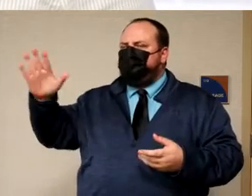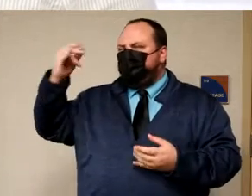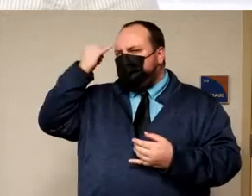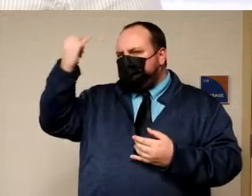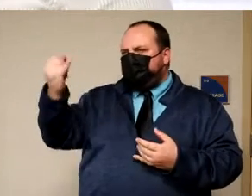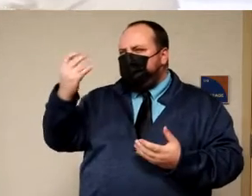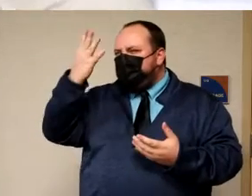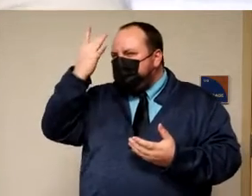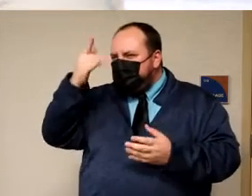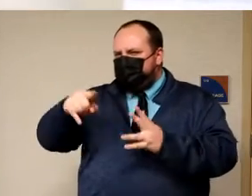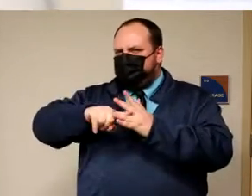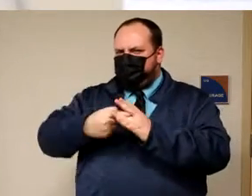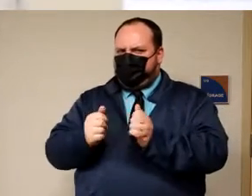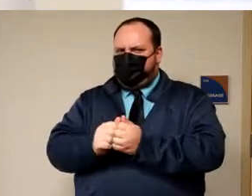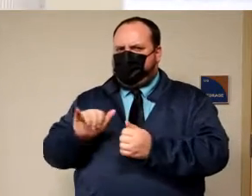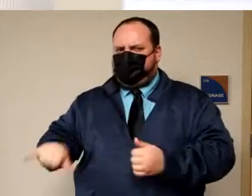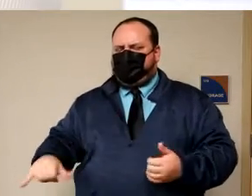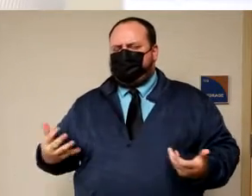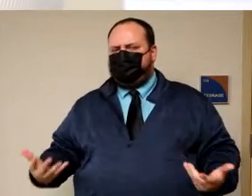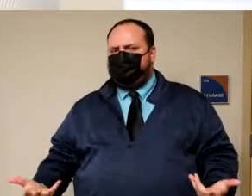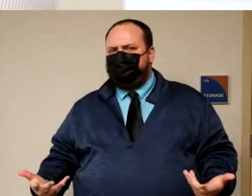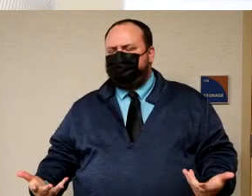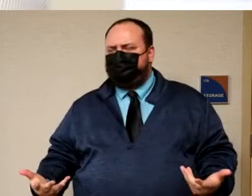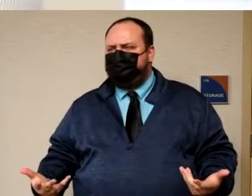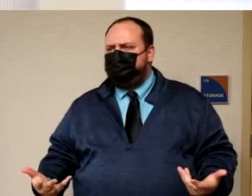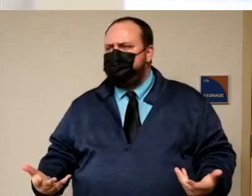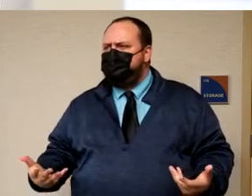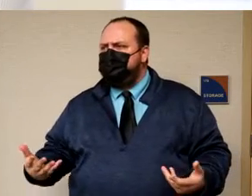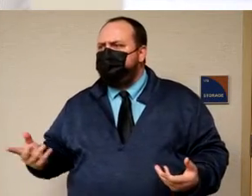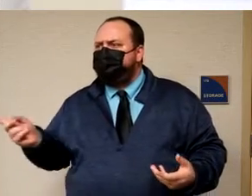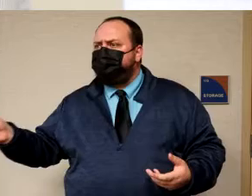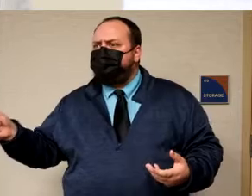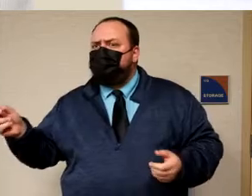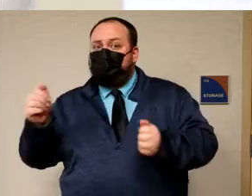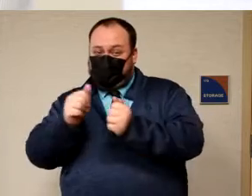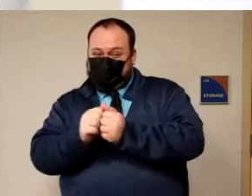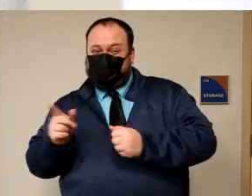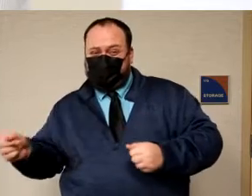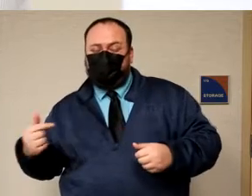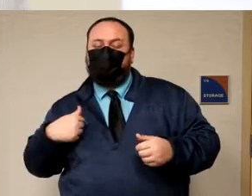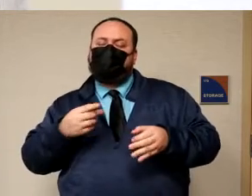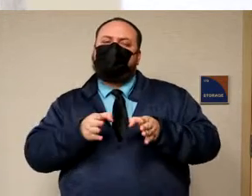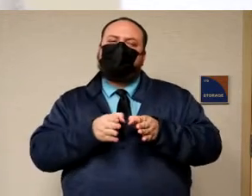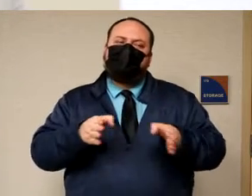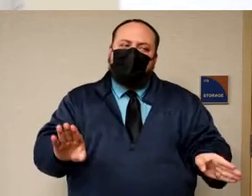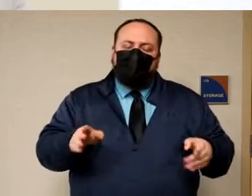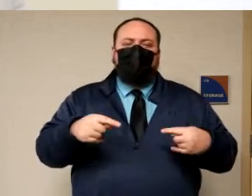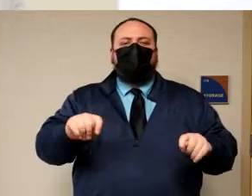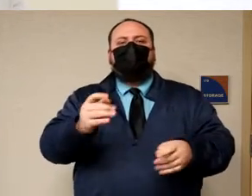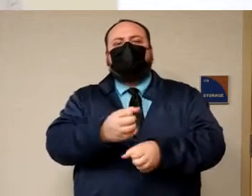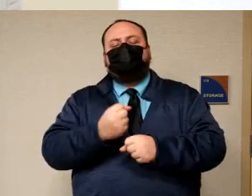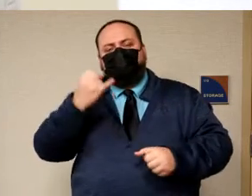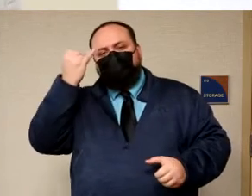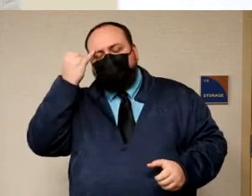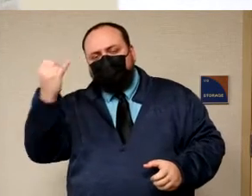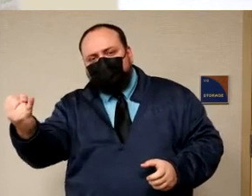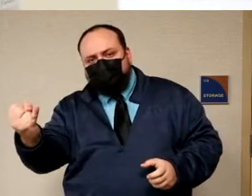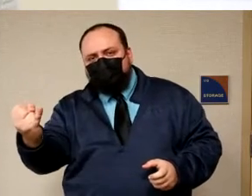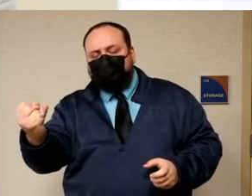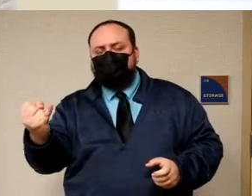it? So for these, we generally try to get an idea